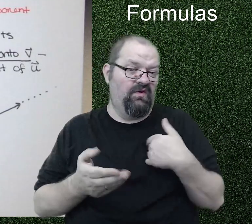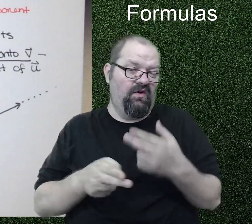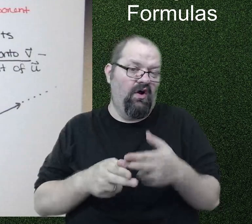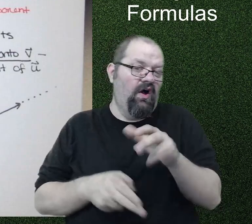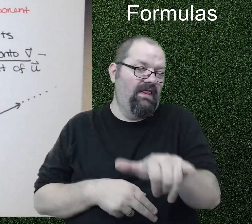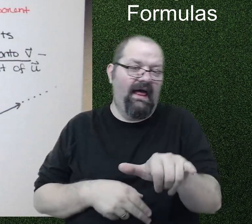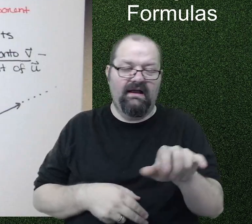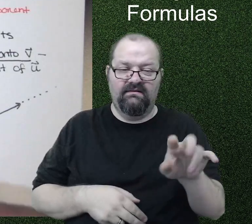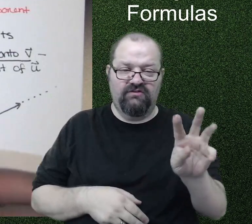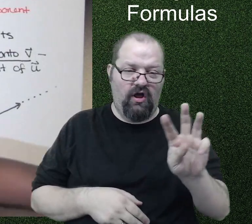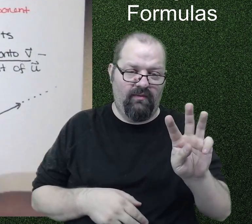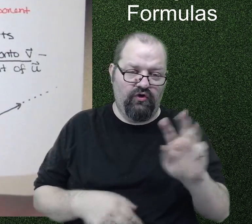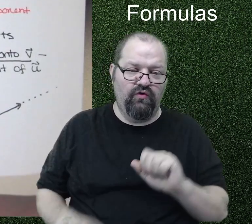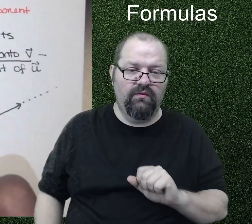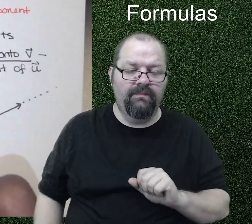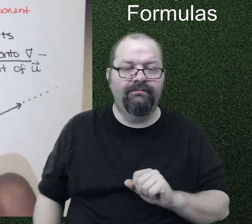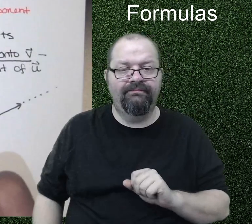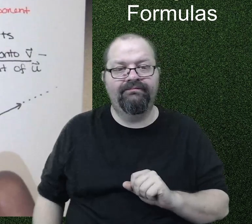W.